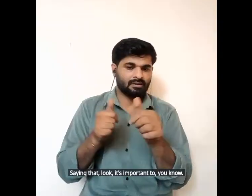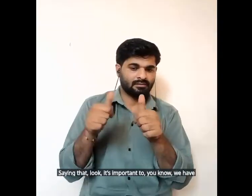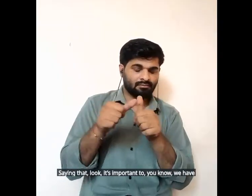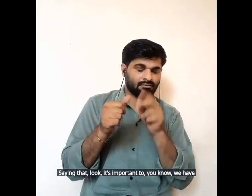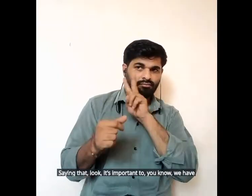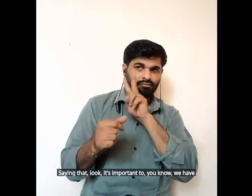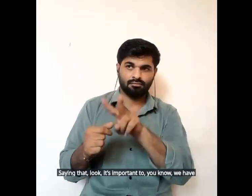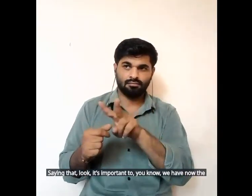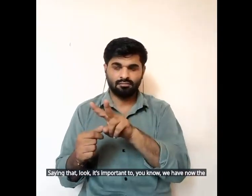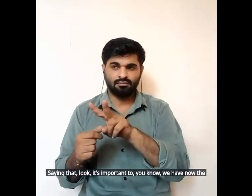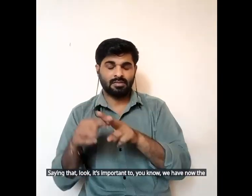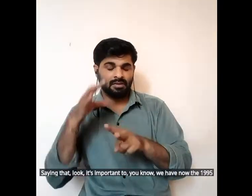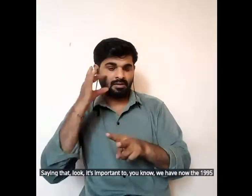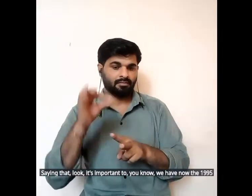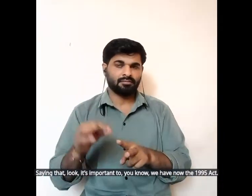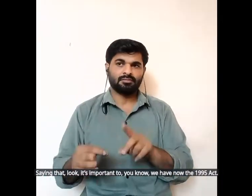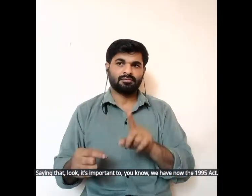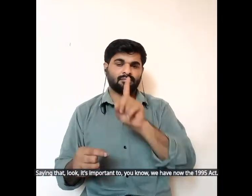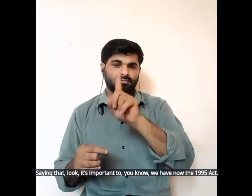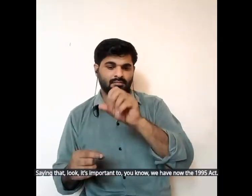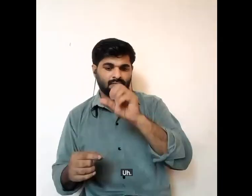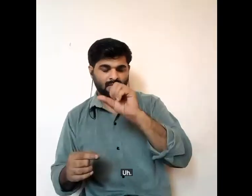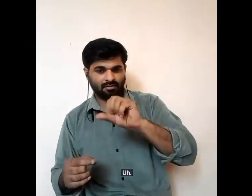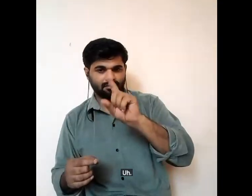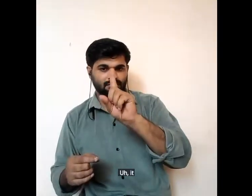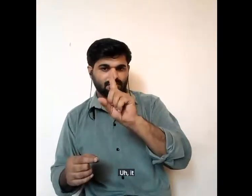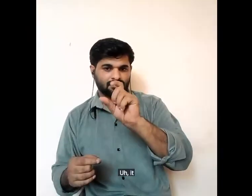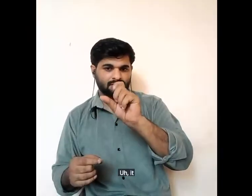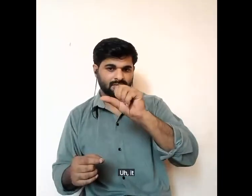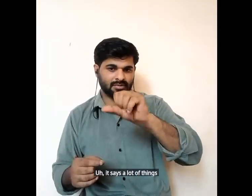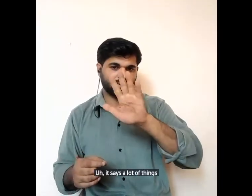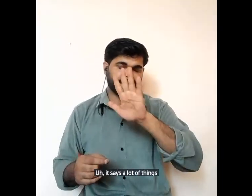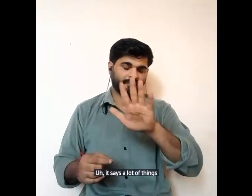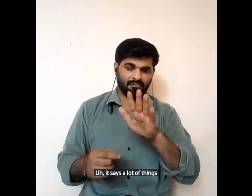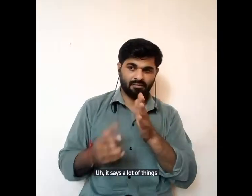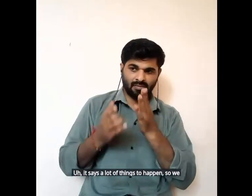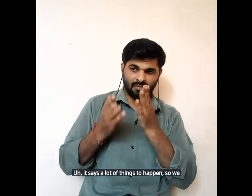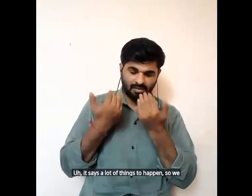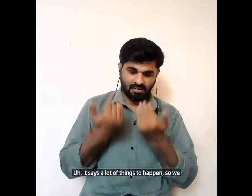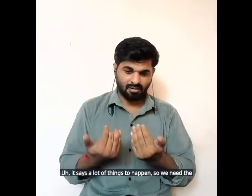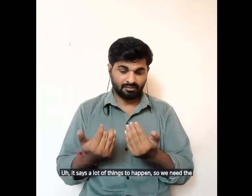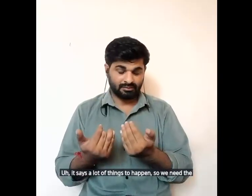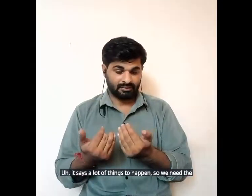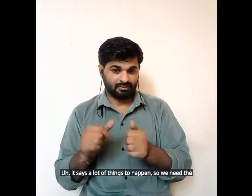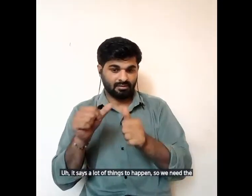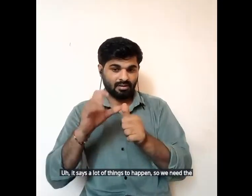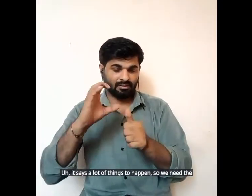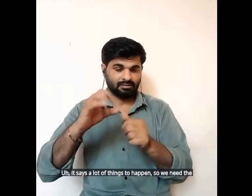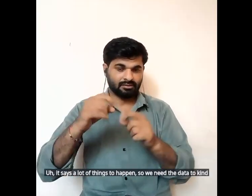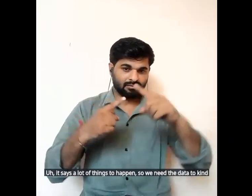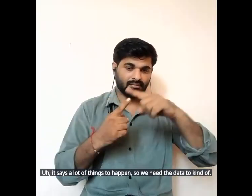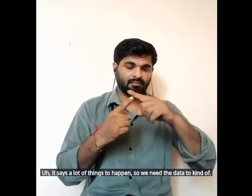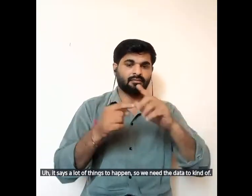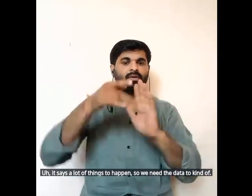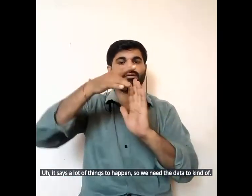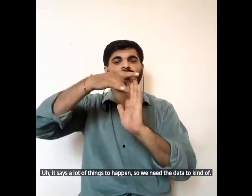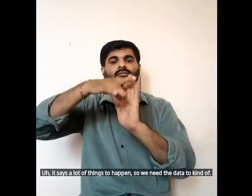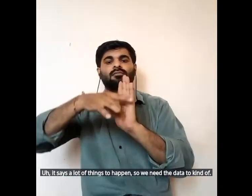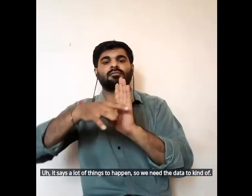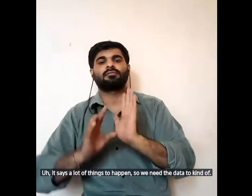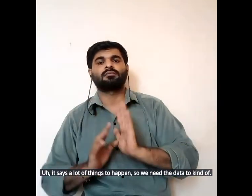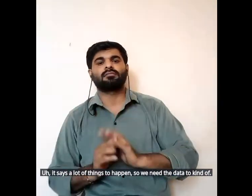the 1995 Act. It says a lot of things to happen. So we need the data to kind of